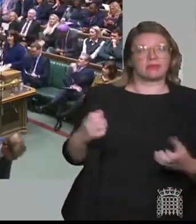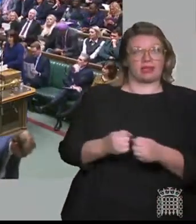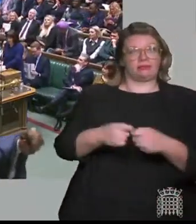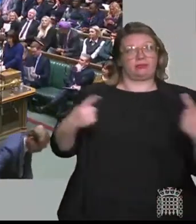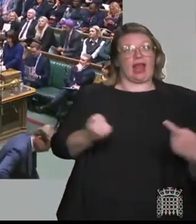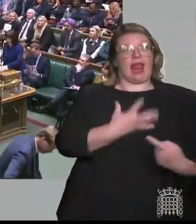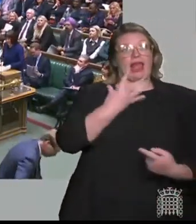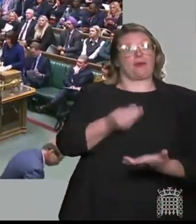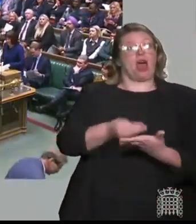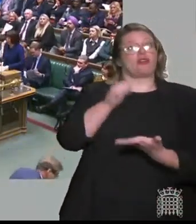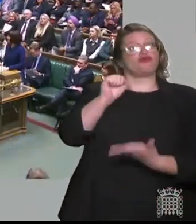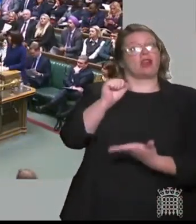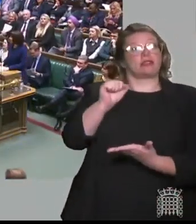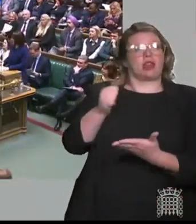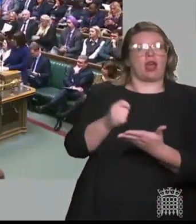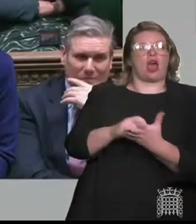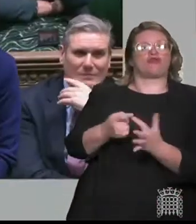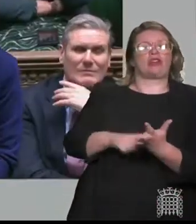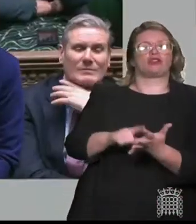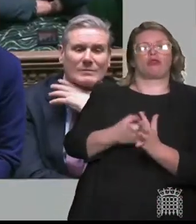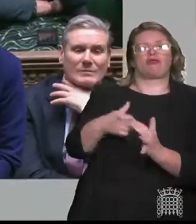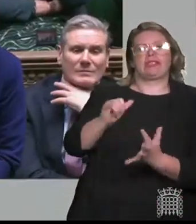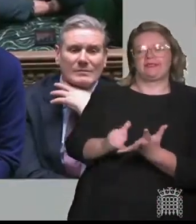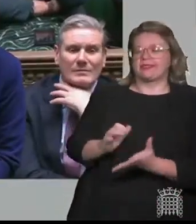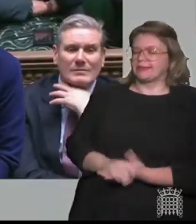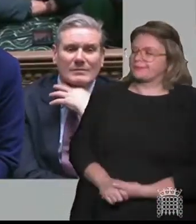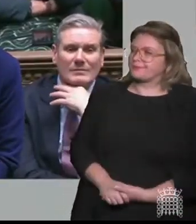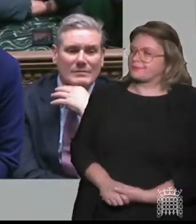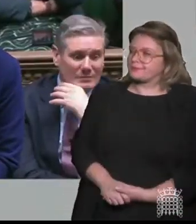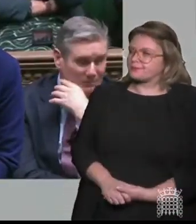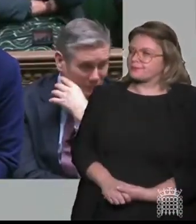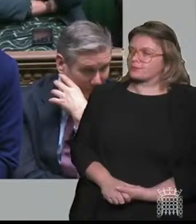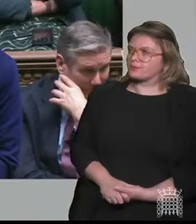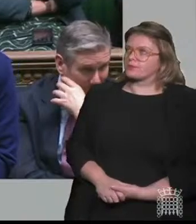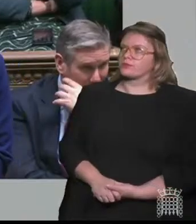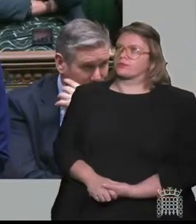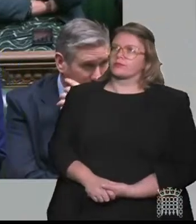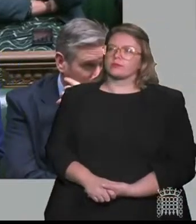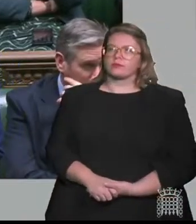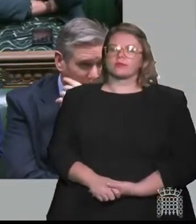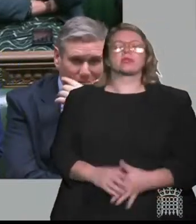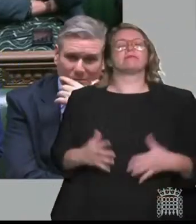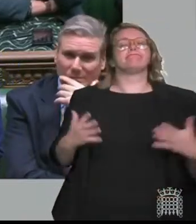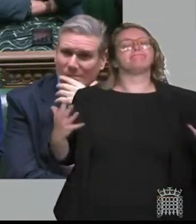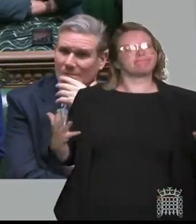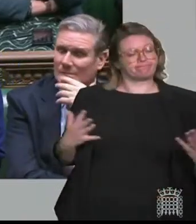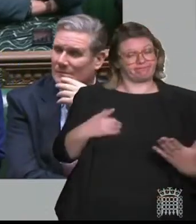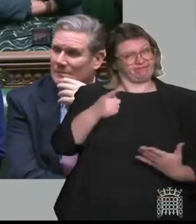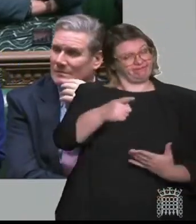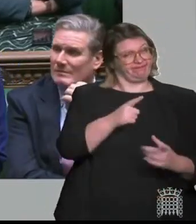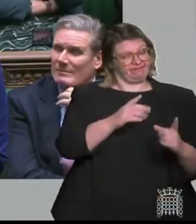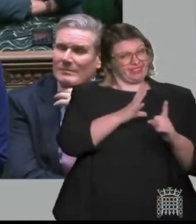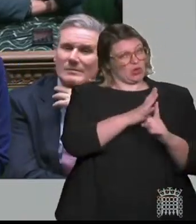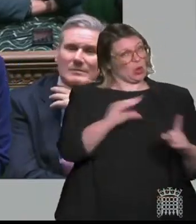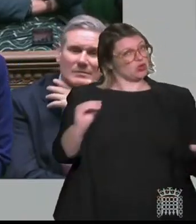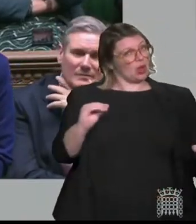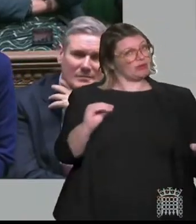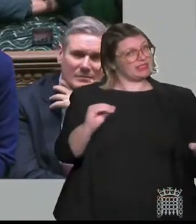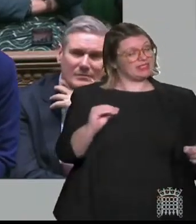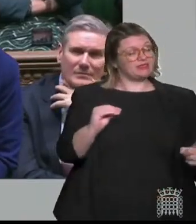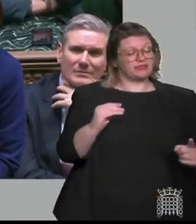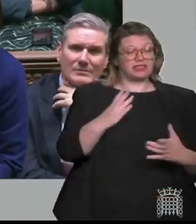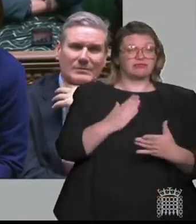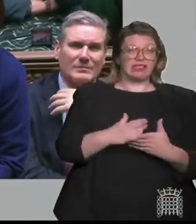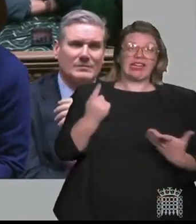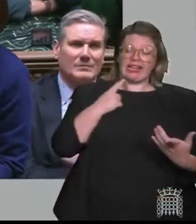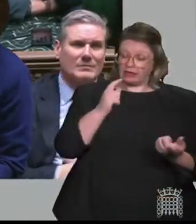Thank you, Mr. Speaker. Today, the Chancellor has lifted the lid on 13 years of economic failure.